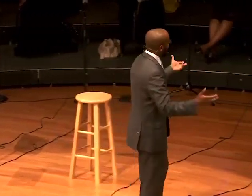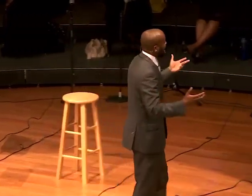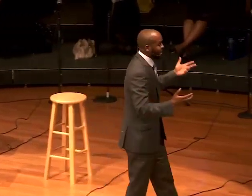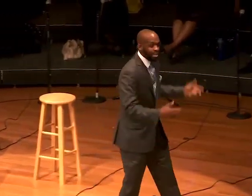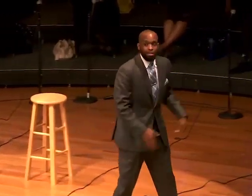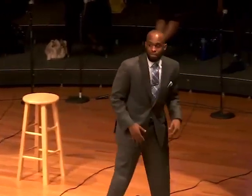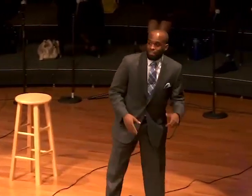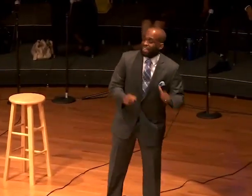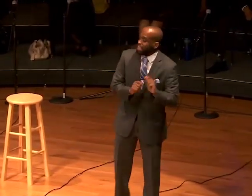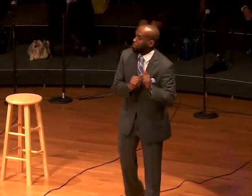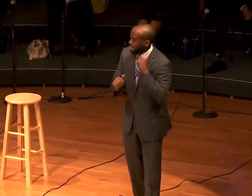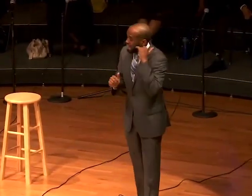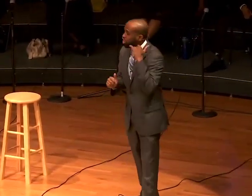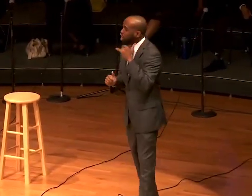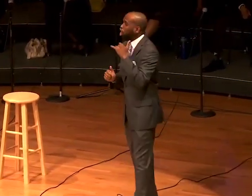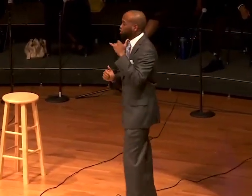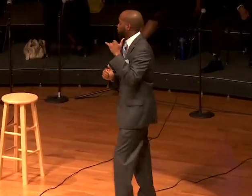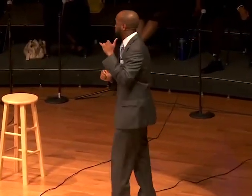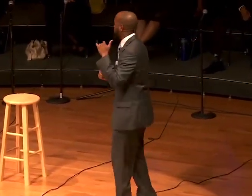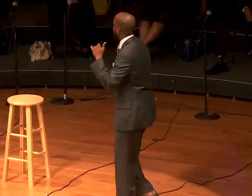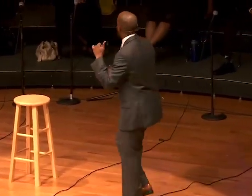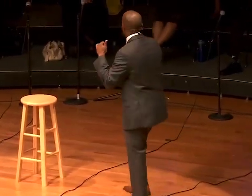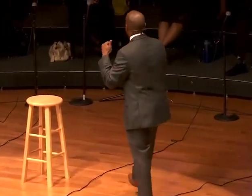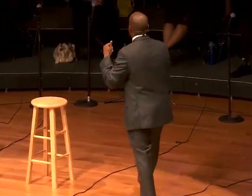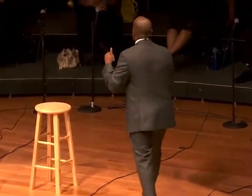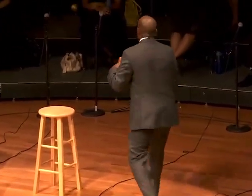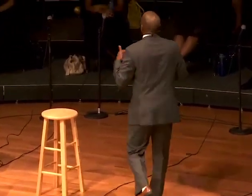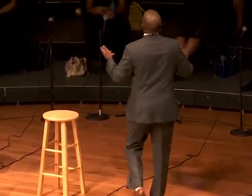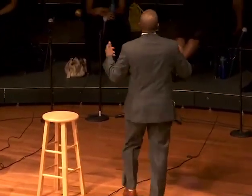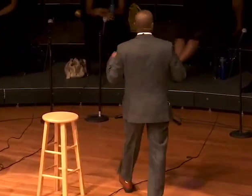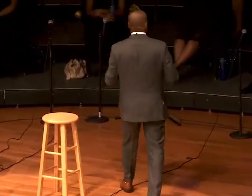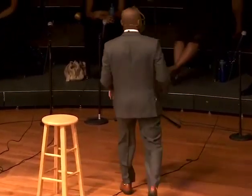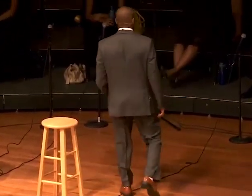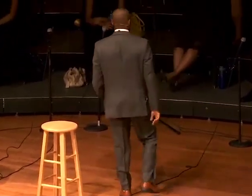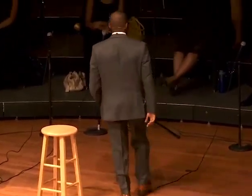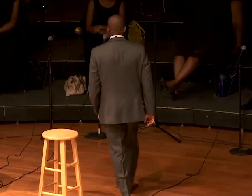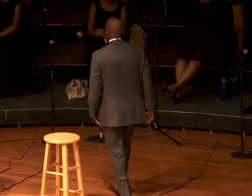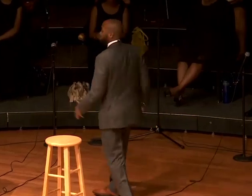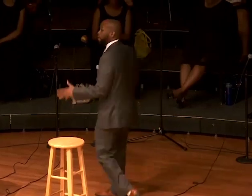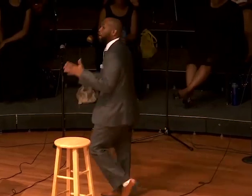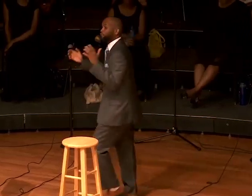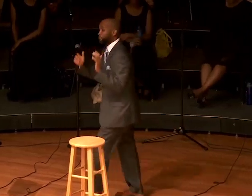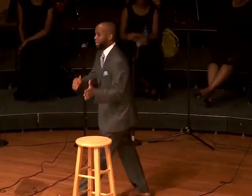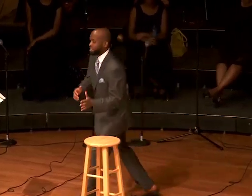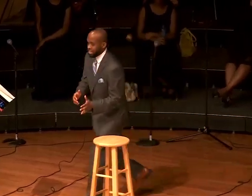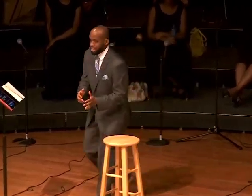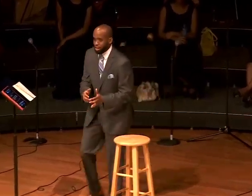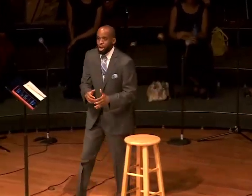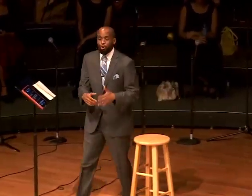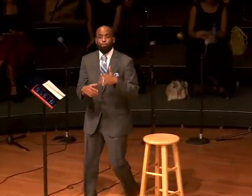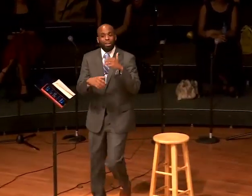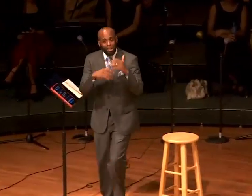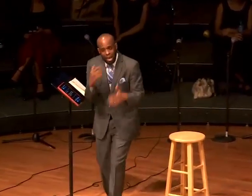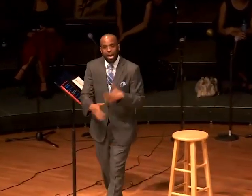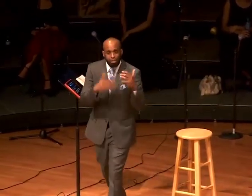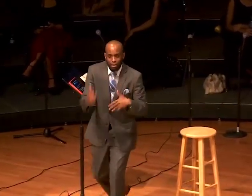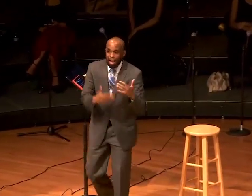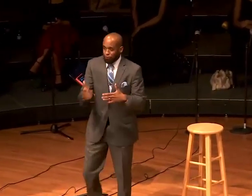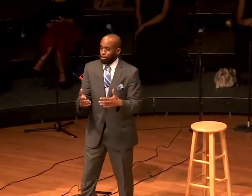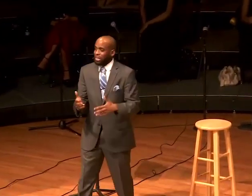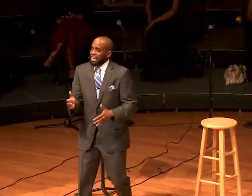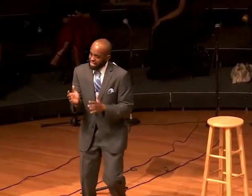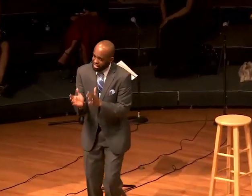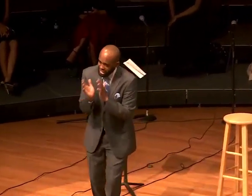are excited that they keep getting calls from their kids saying, "I went to church today." There are friends here who put a lot